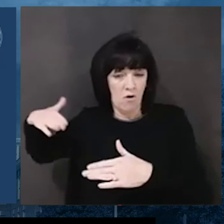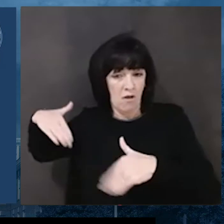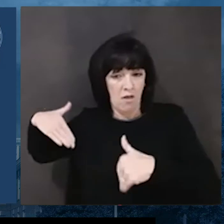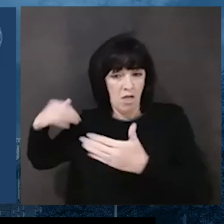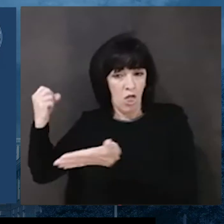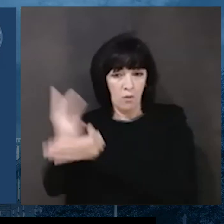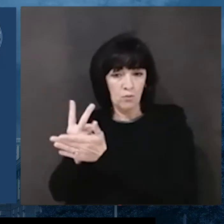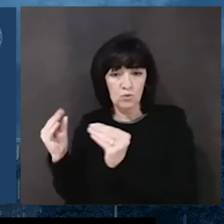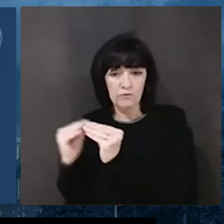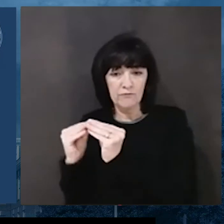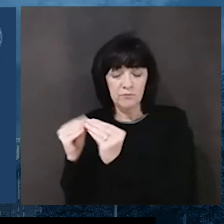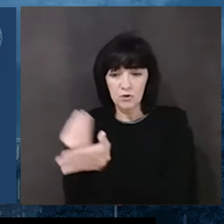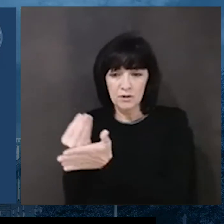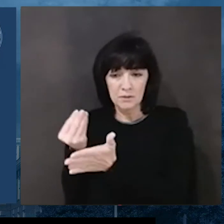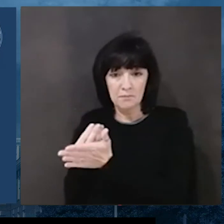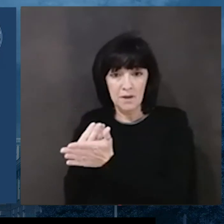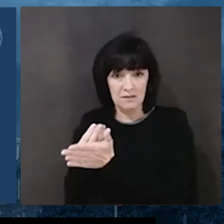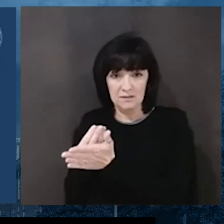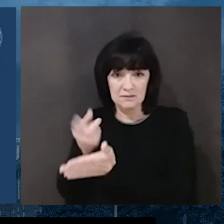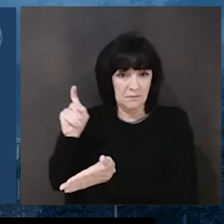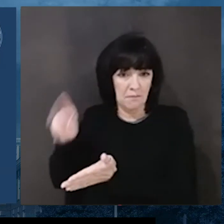that we're doing,